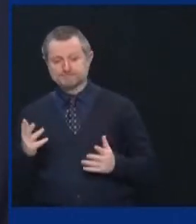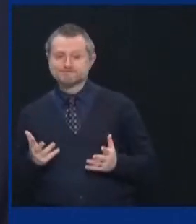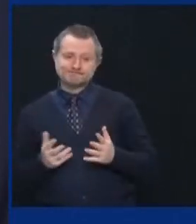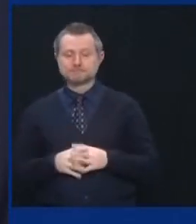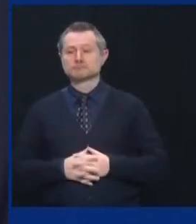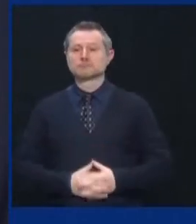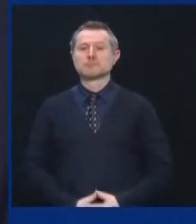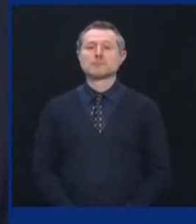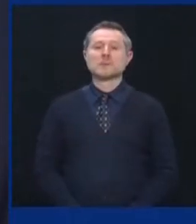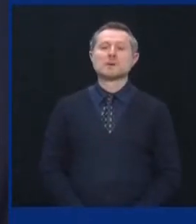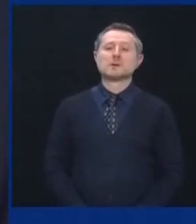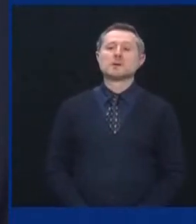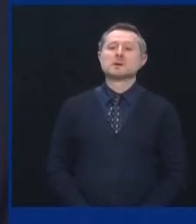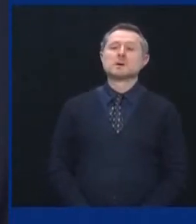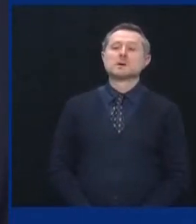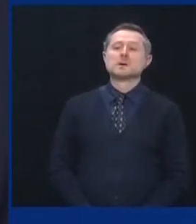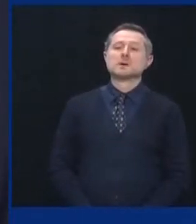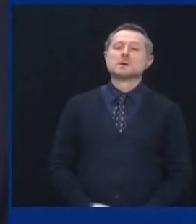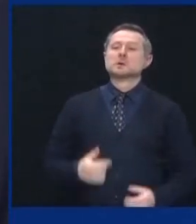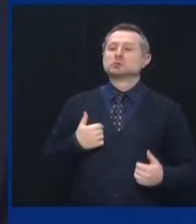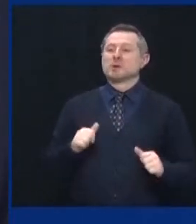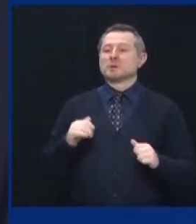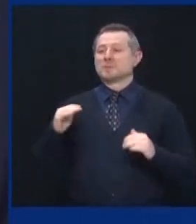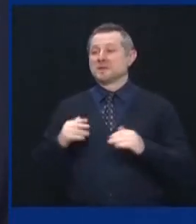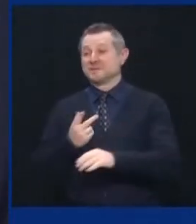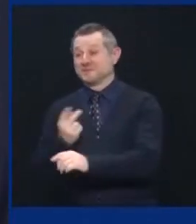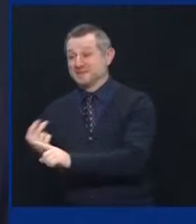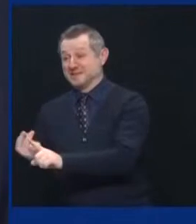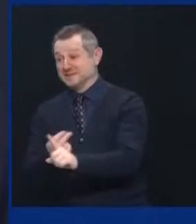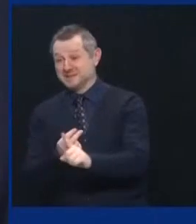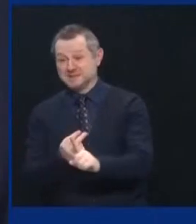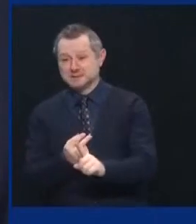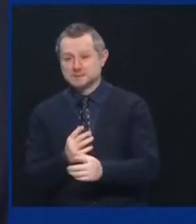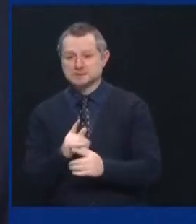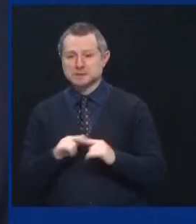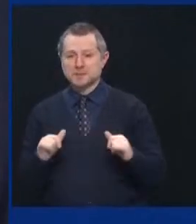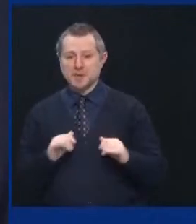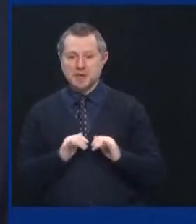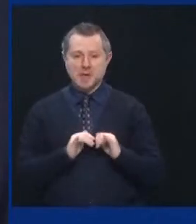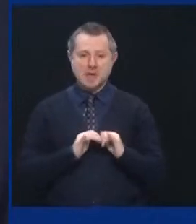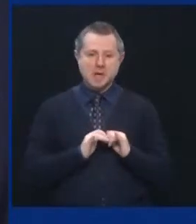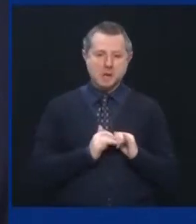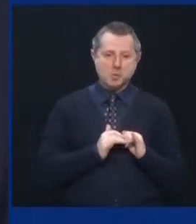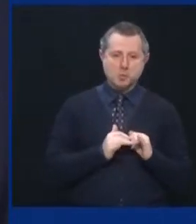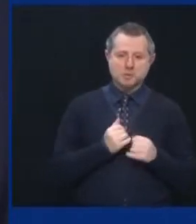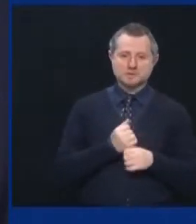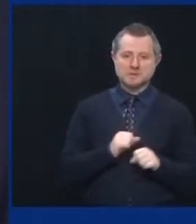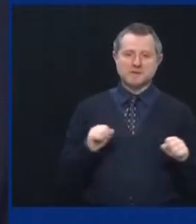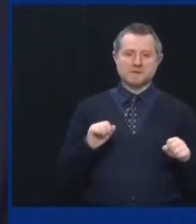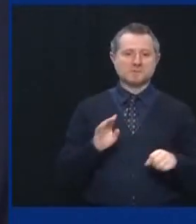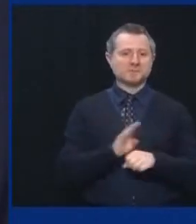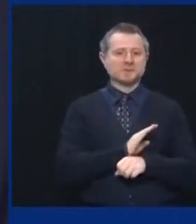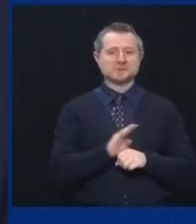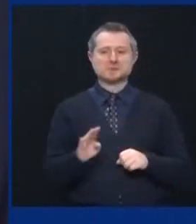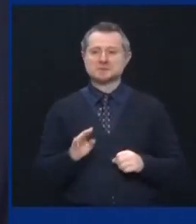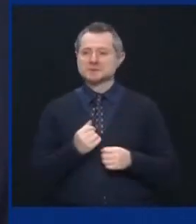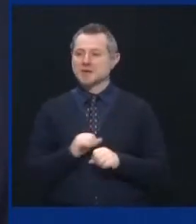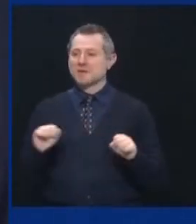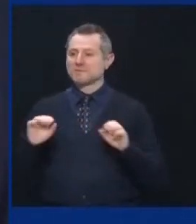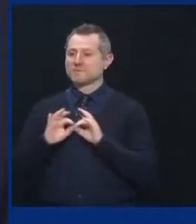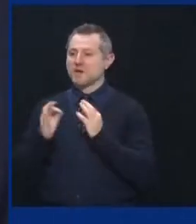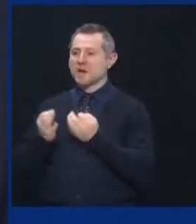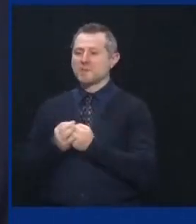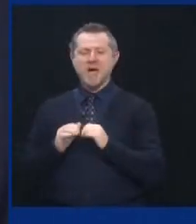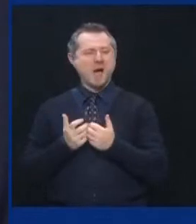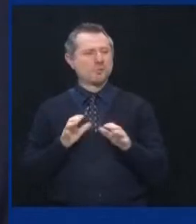So you're doing that, but how do you start to save businesses and save families